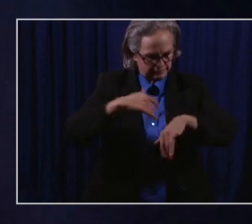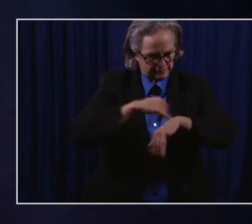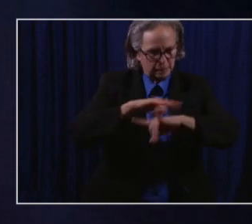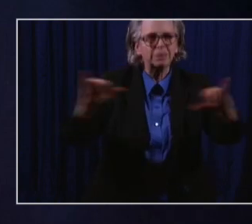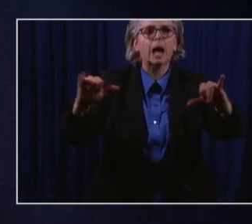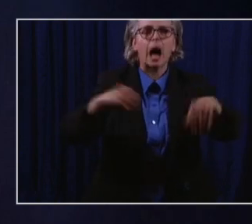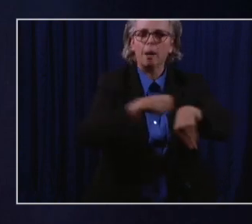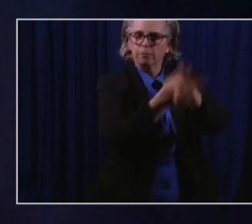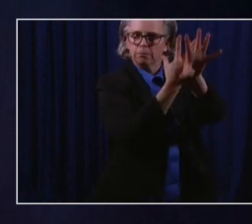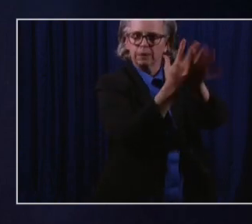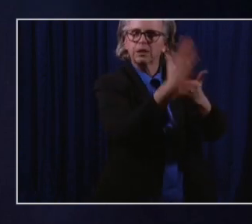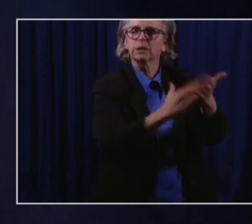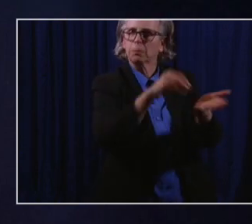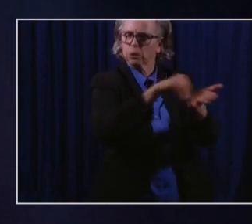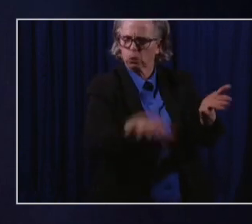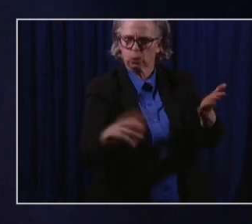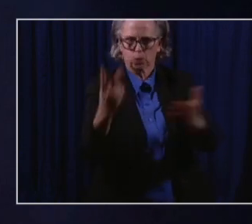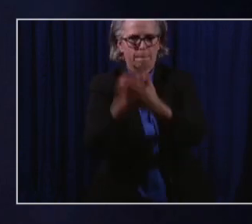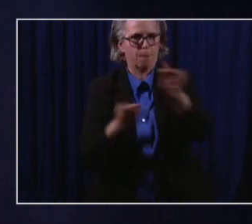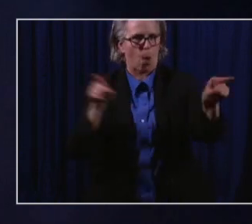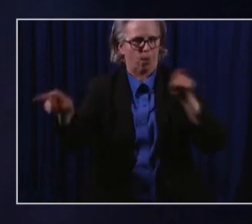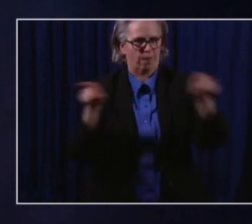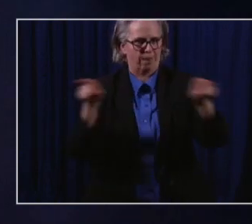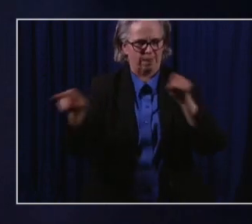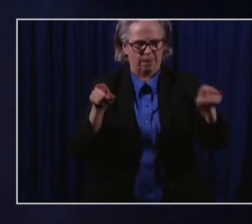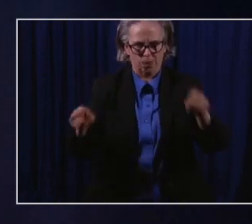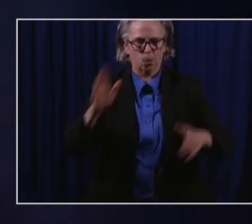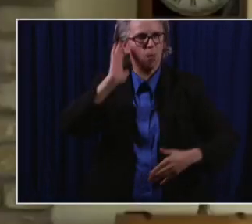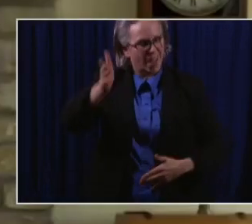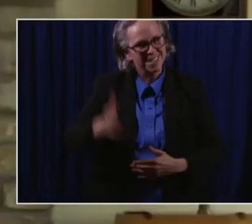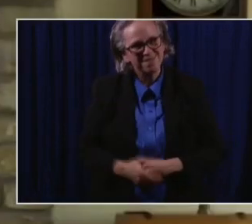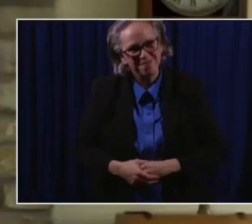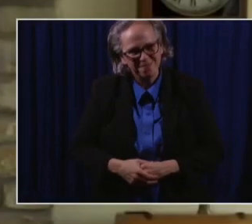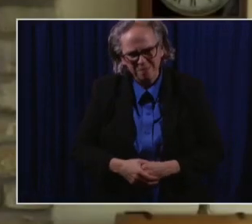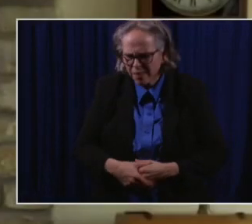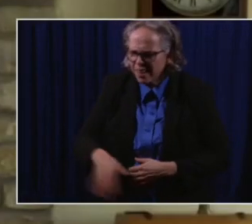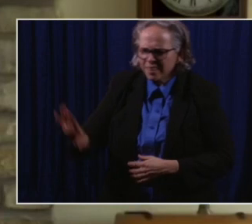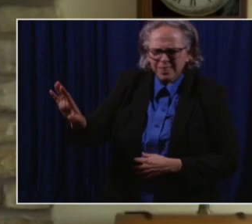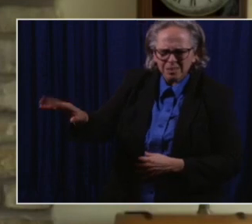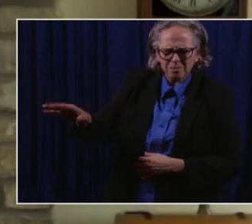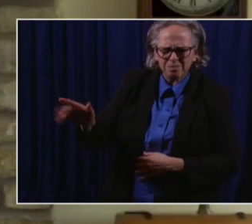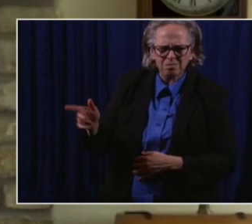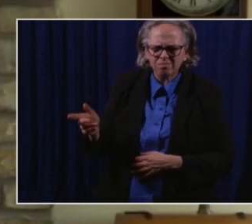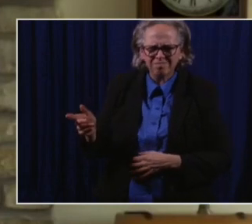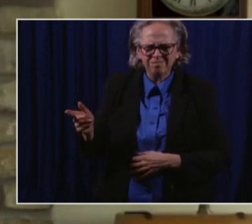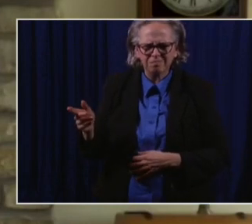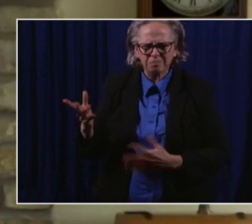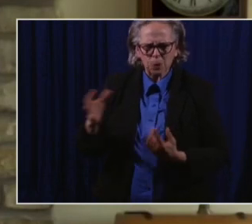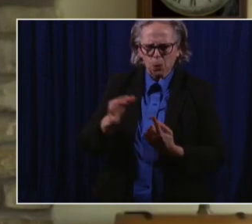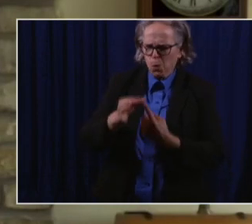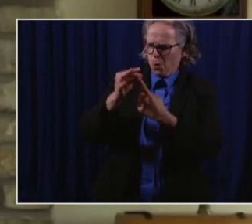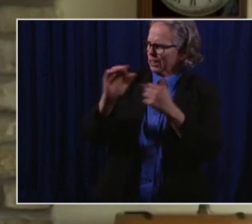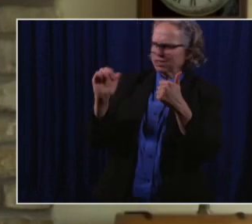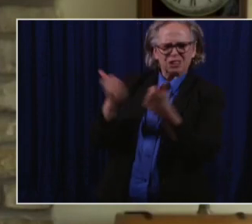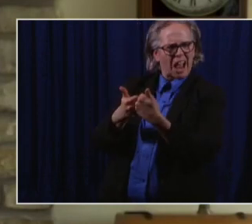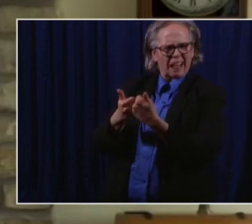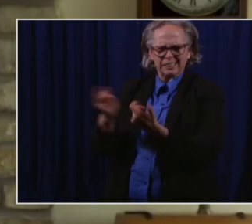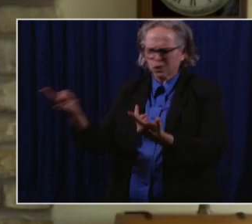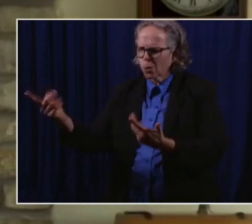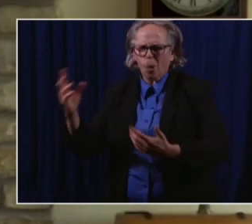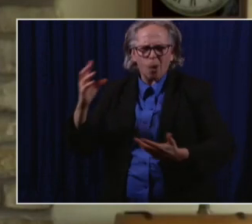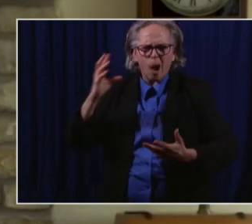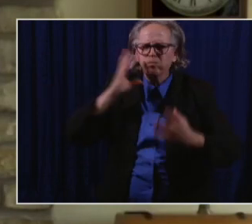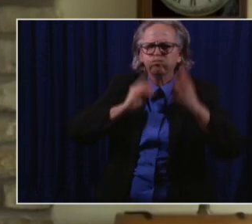so for the second quarter. And what might be unique challenges that you're facing now with